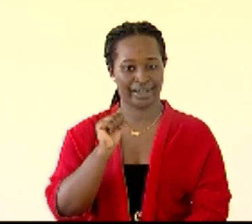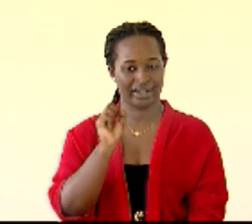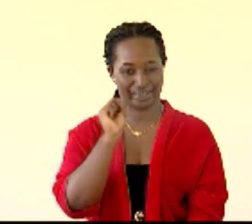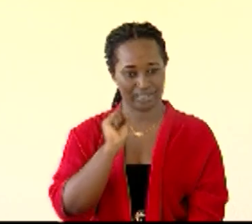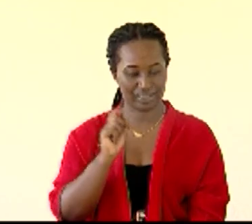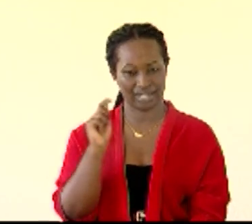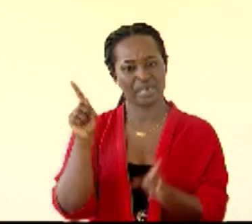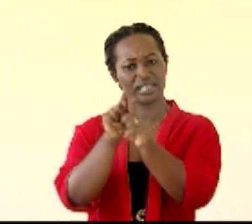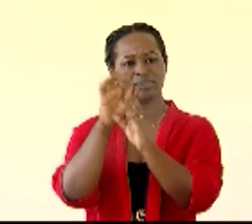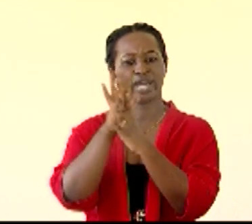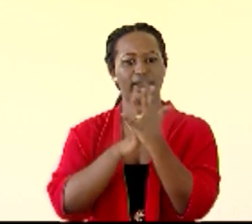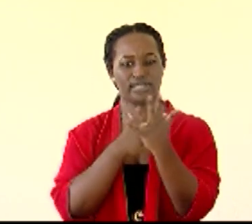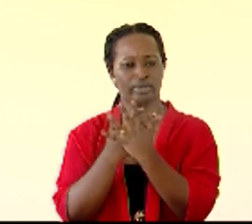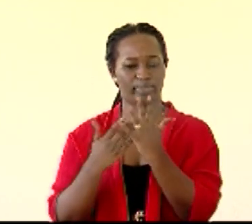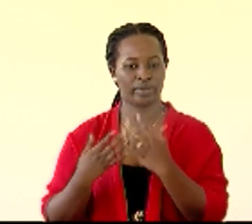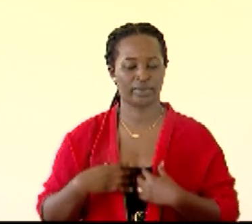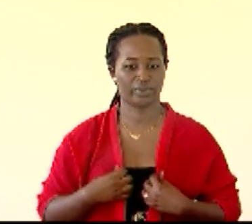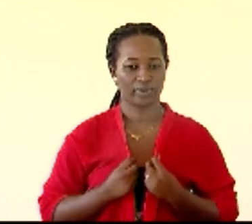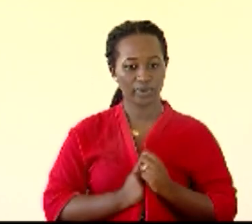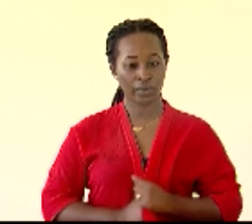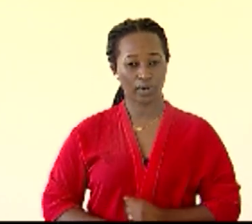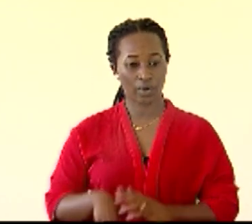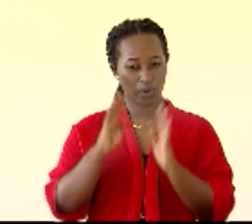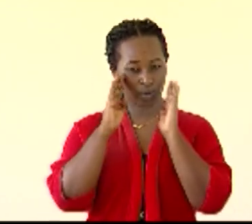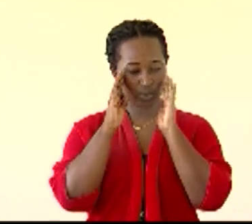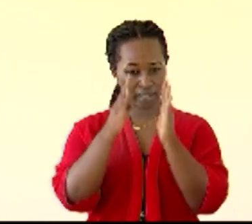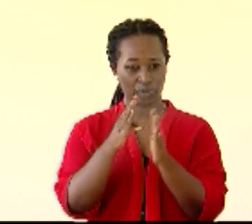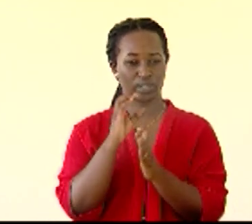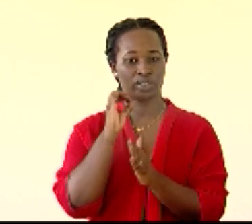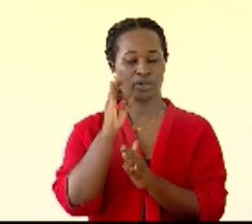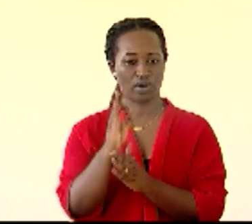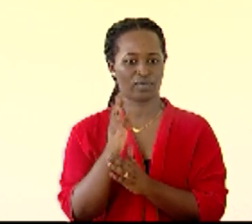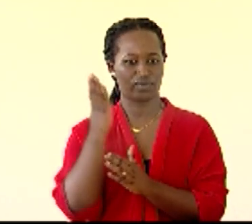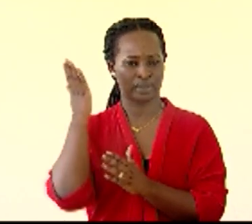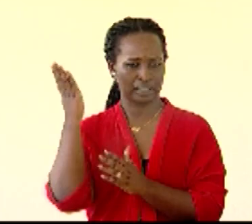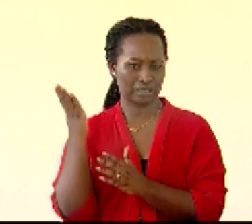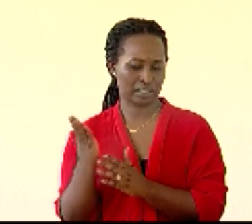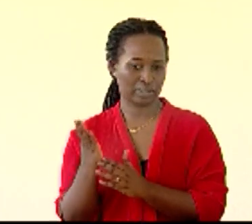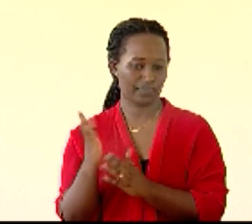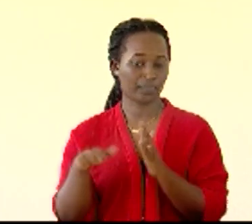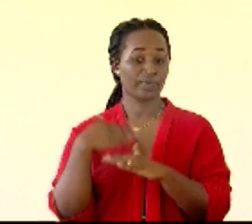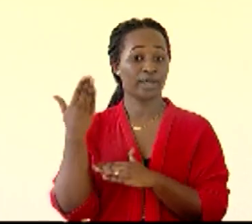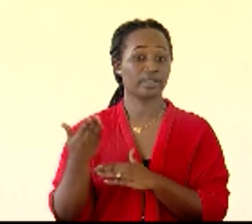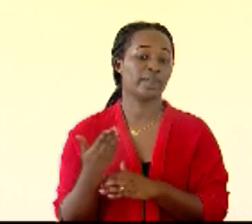matrix, a concentration of liquids and solutes and